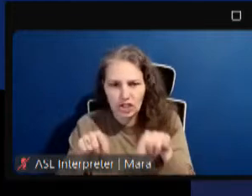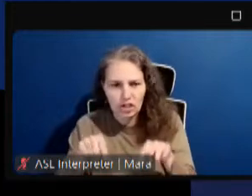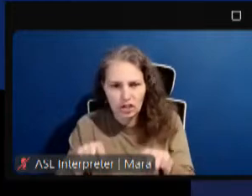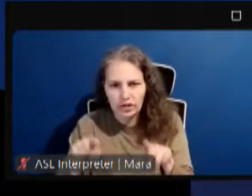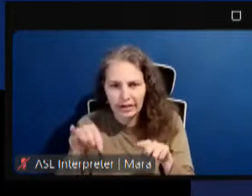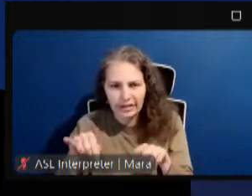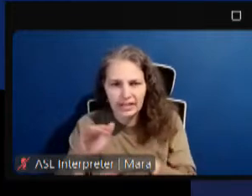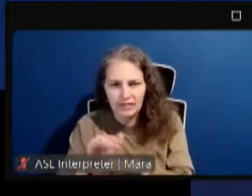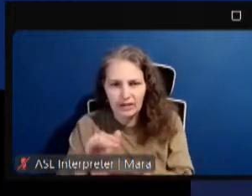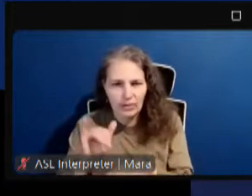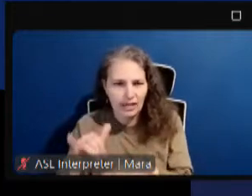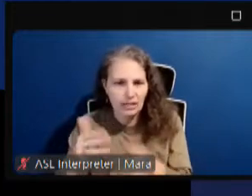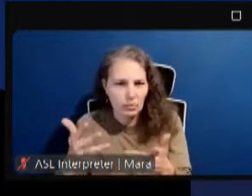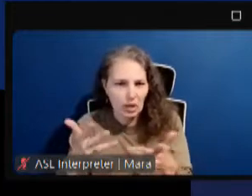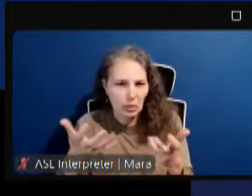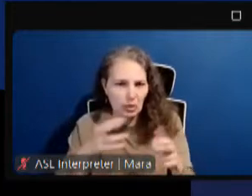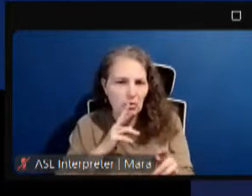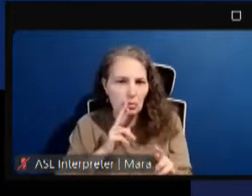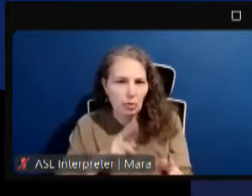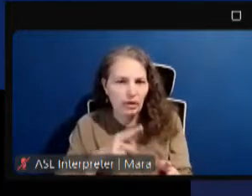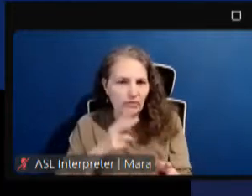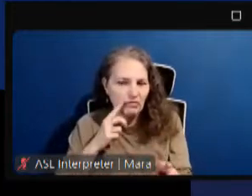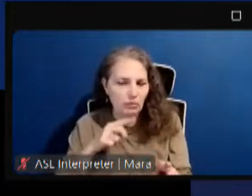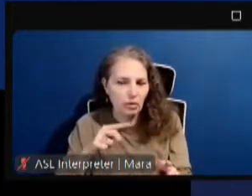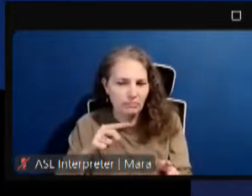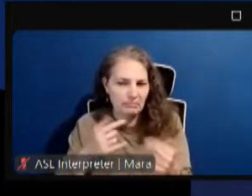evening, Supervisor. Thank you very much.